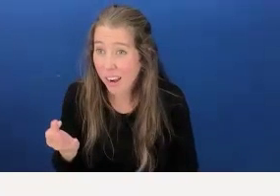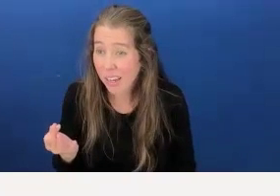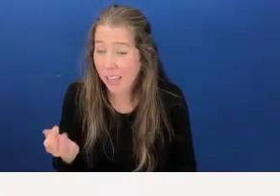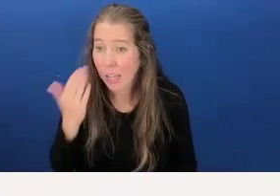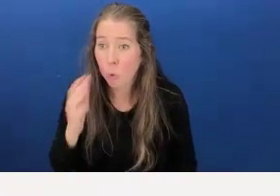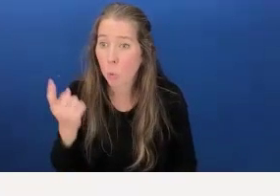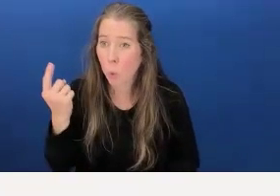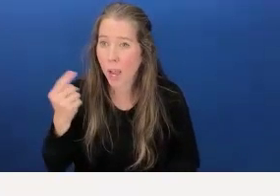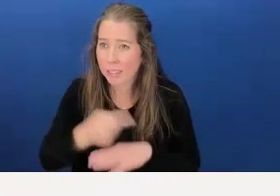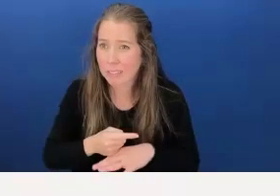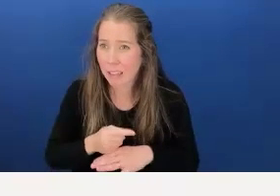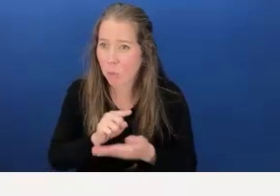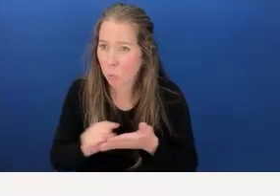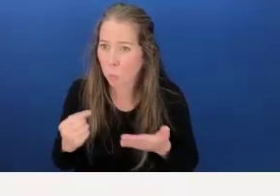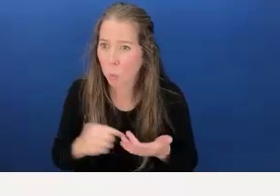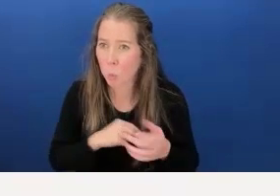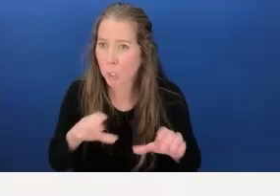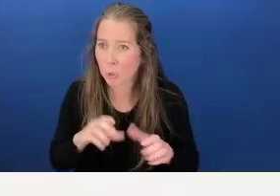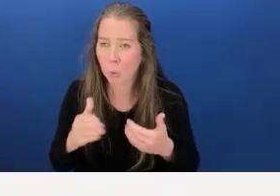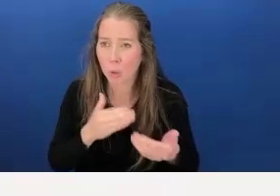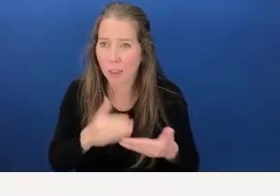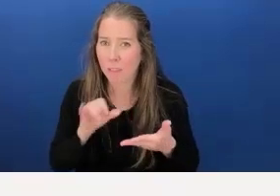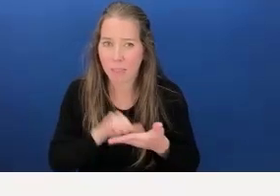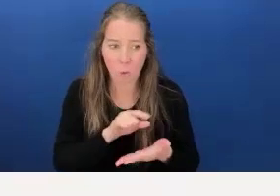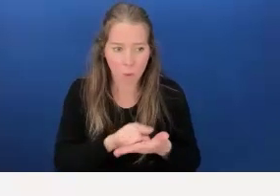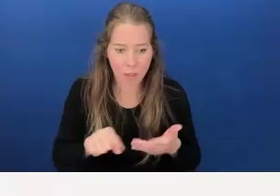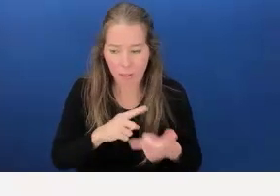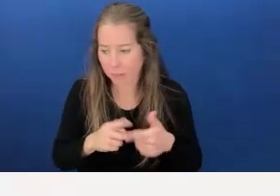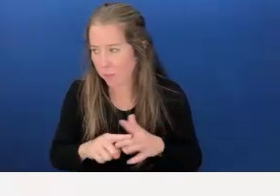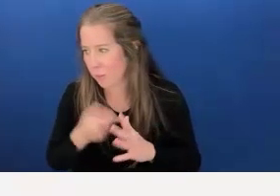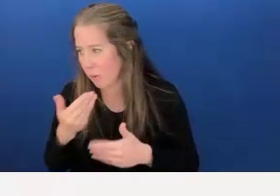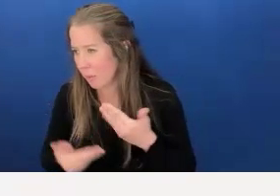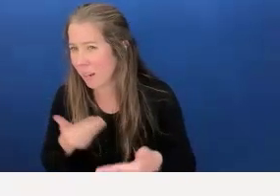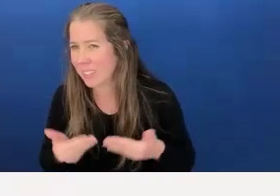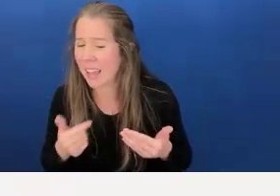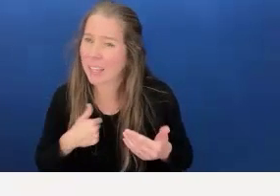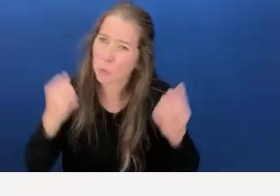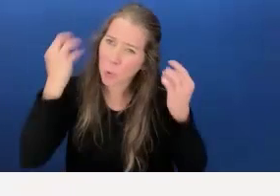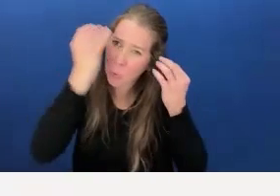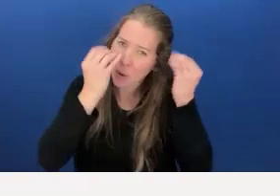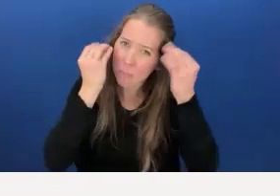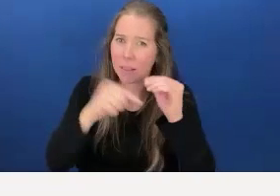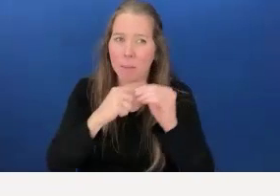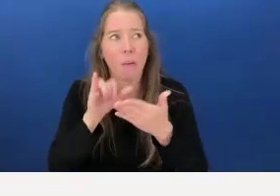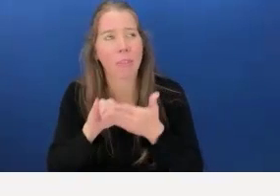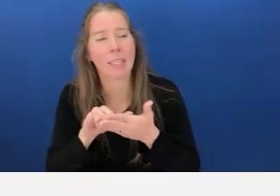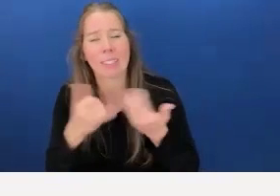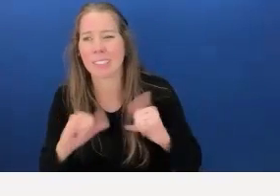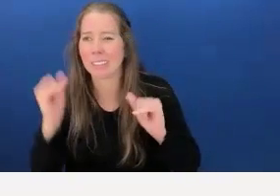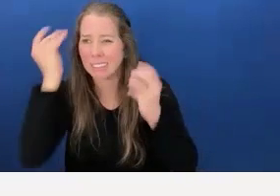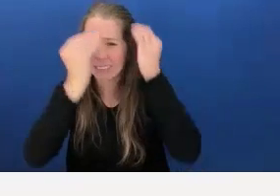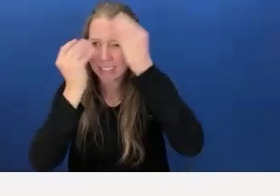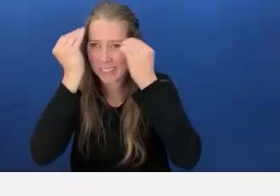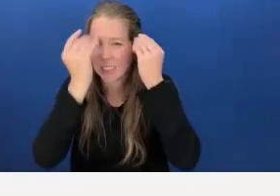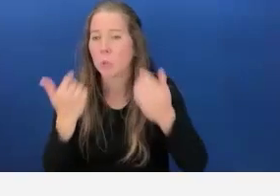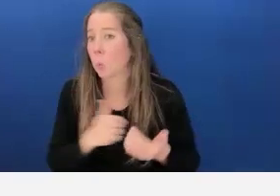like one day of the week, we do it, whatever's turned in that week, and we start the process. That's kind of what I'm thinking, but we'll have to